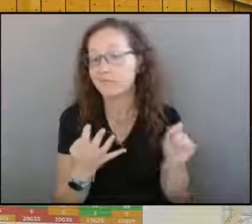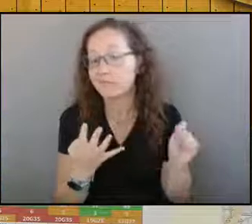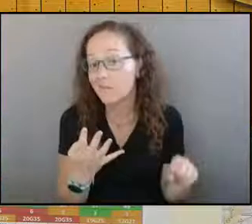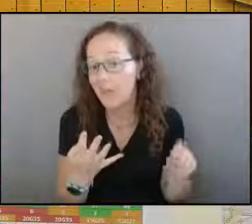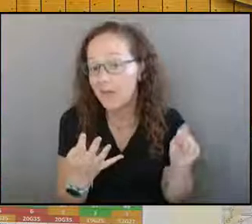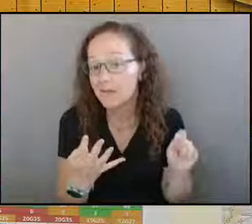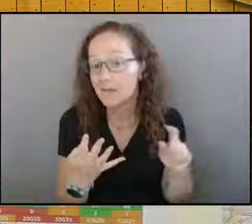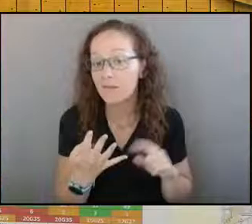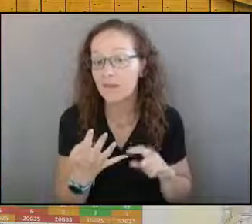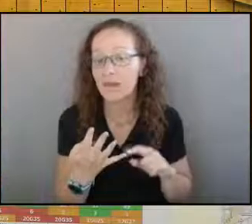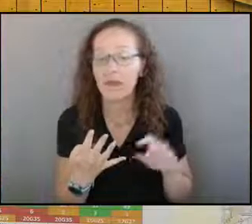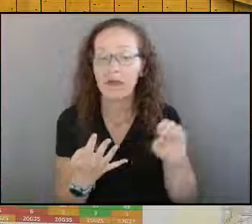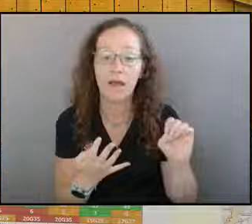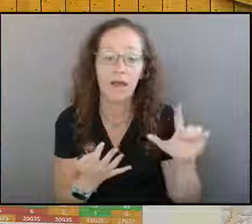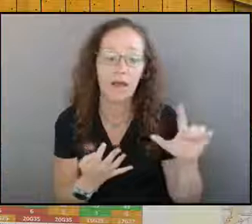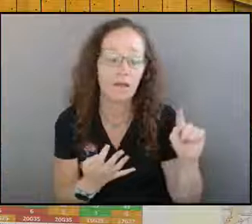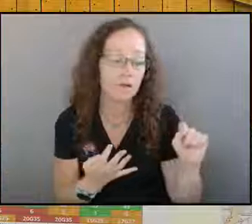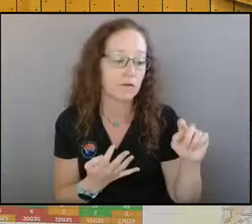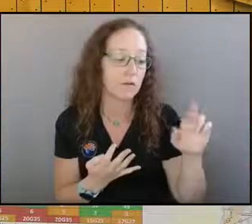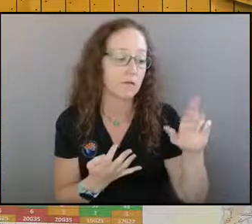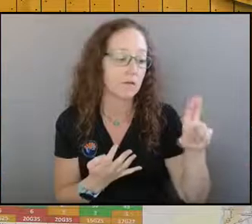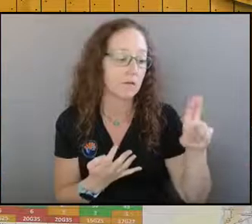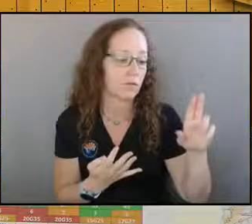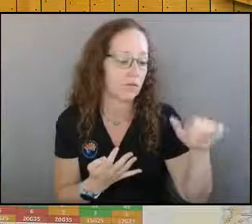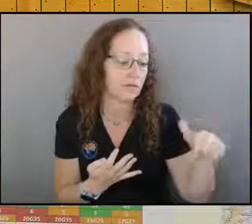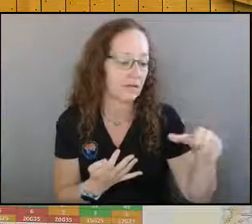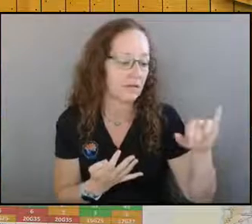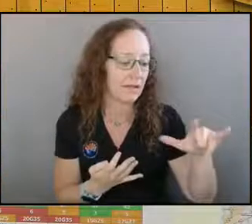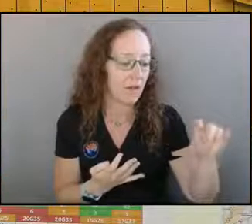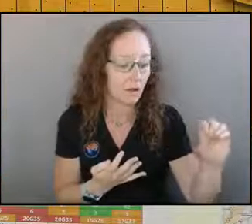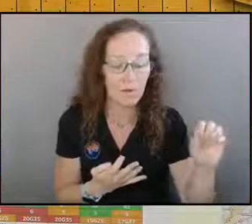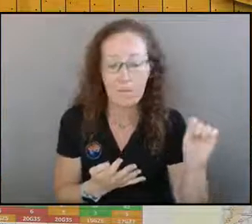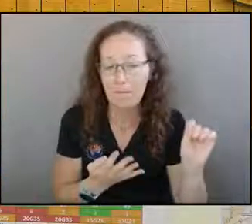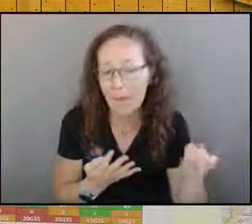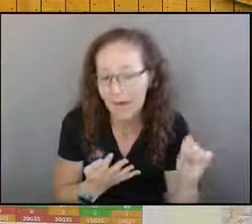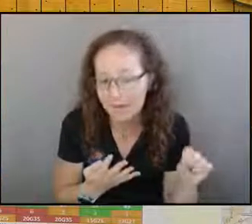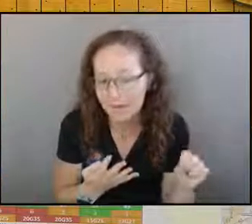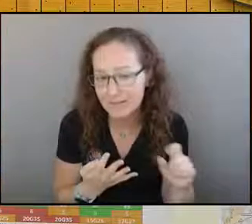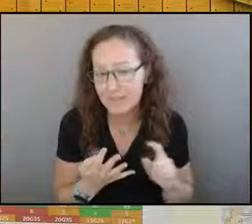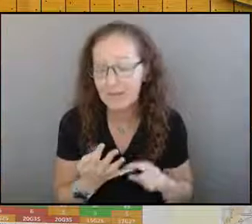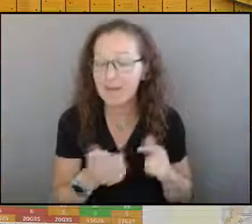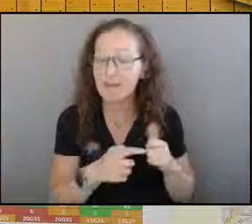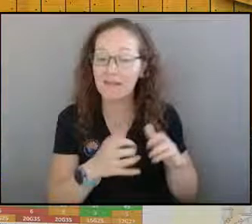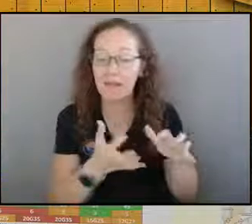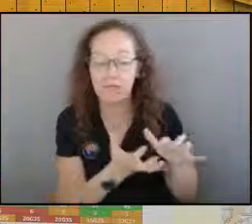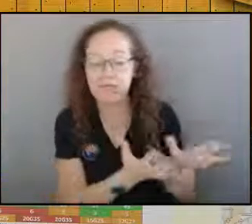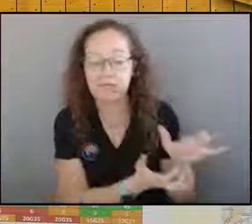El Turquillo. I don't understand. Still right now, very, very heavy smoke and flame there.